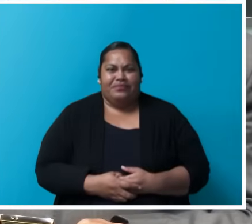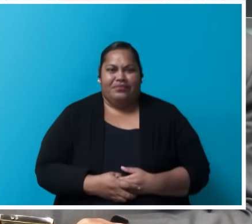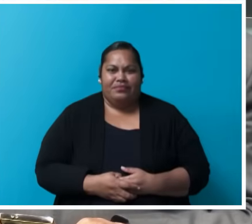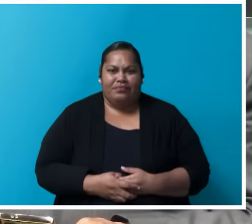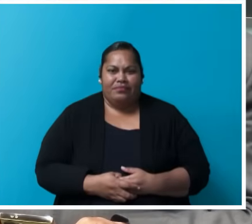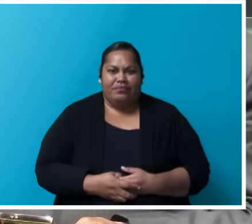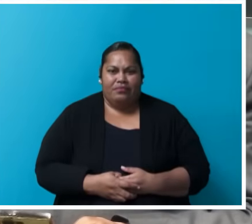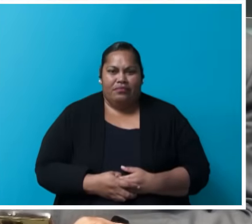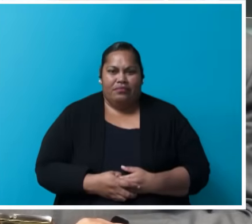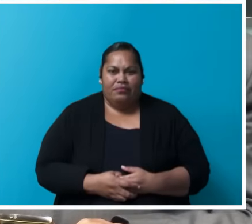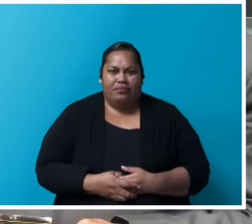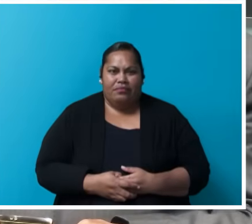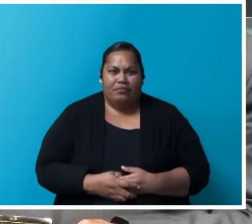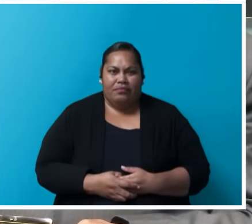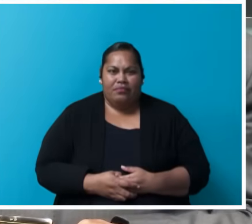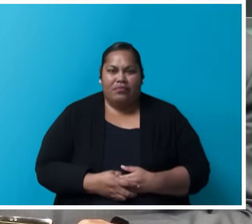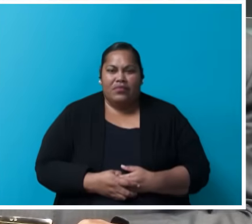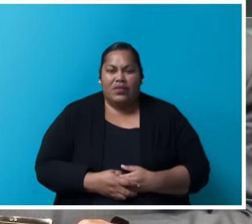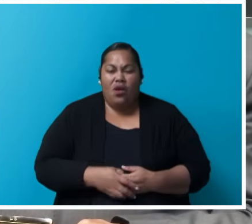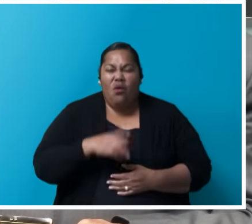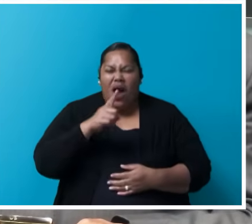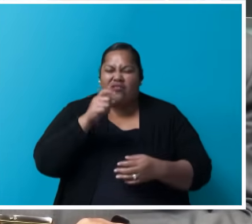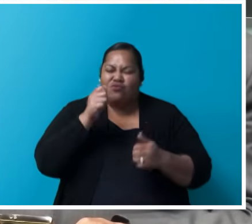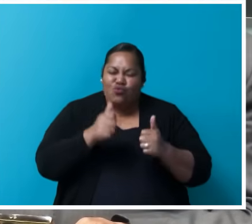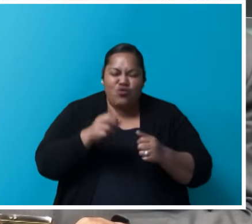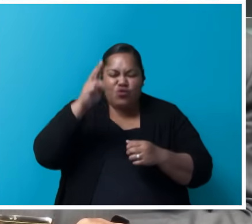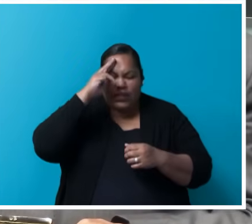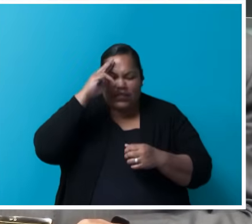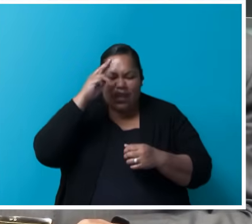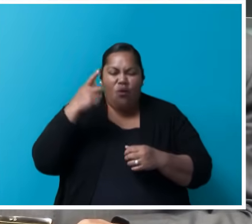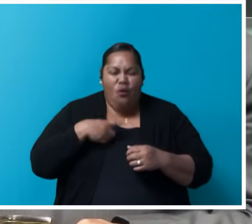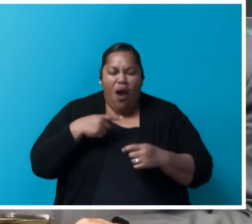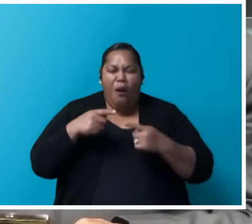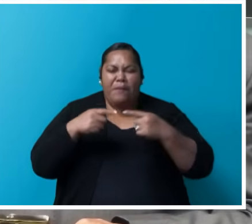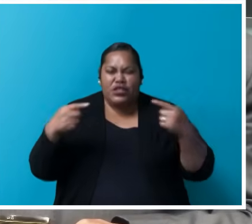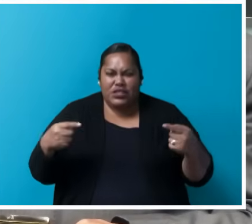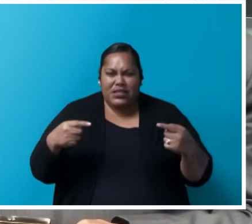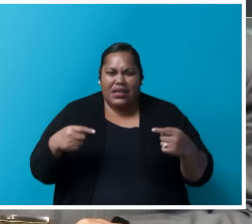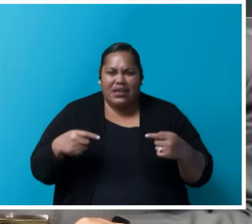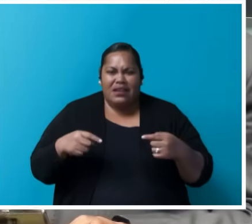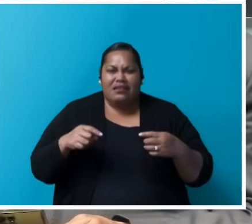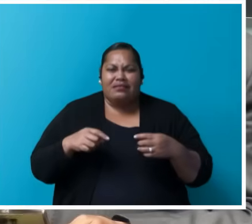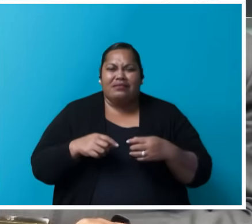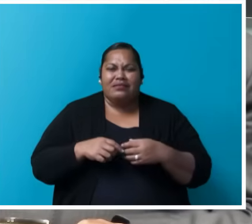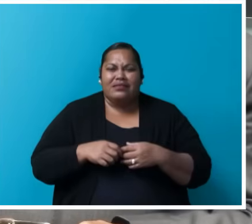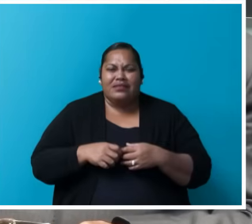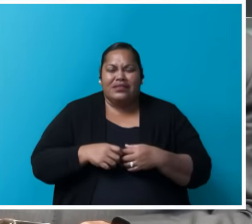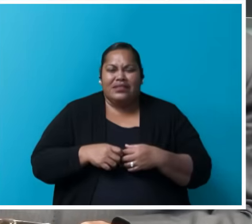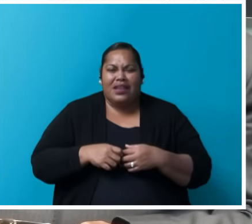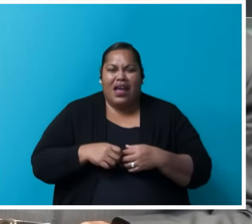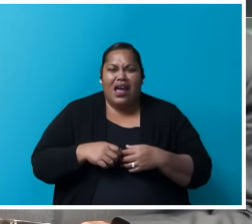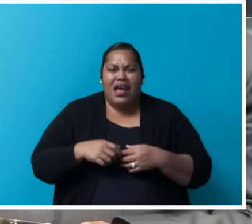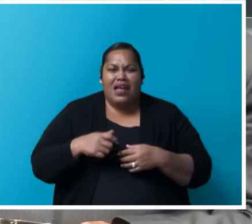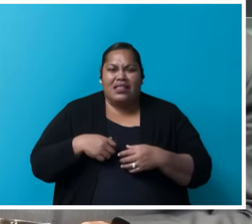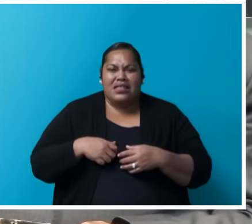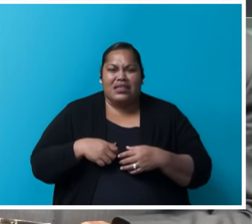So, one good reason why the opposition panics and they go berserk is because when